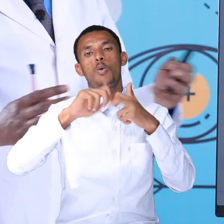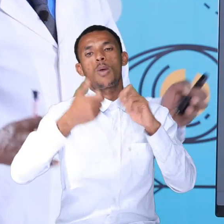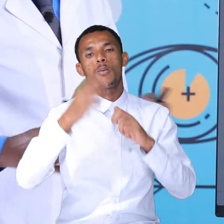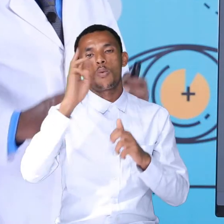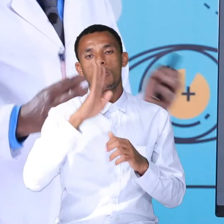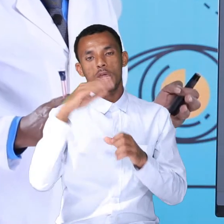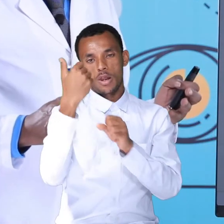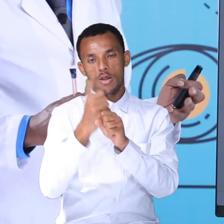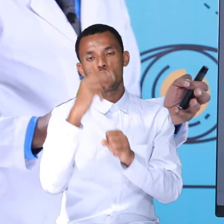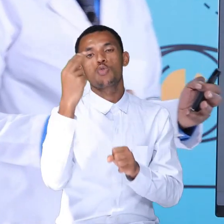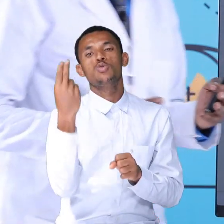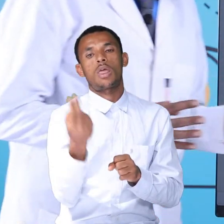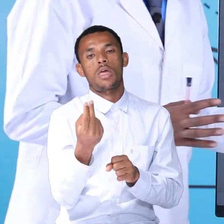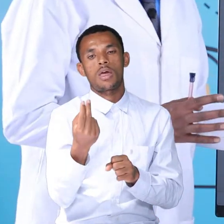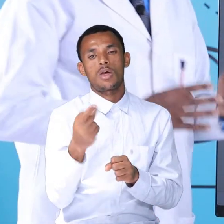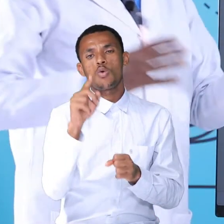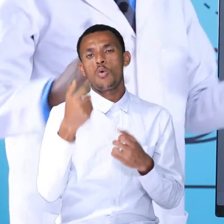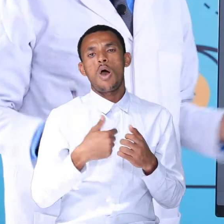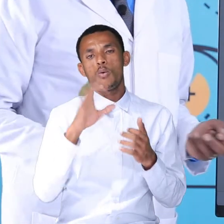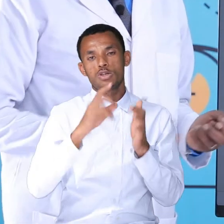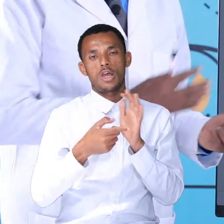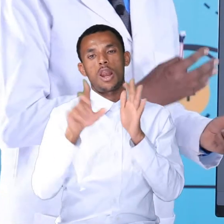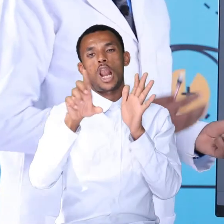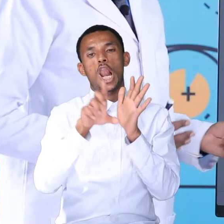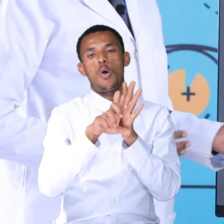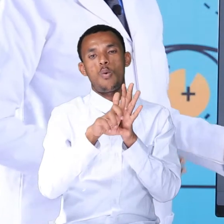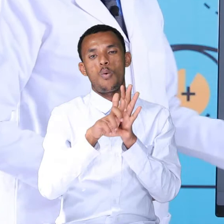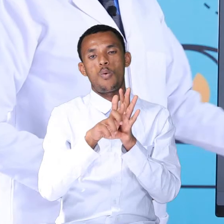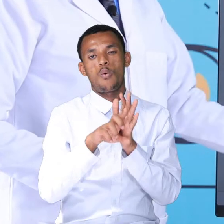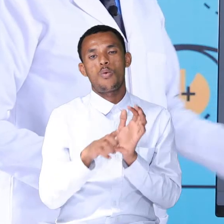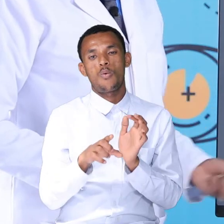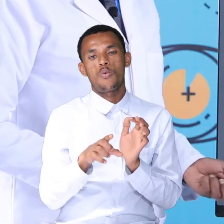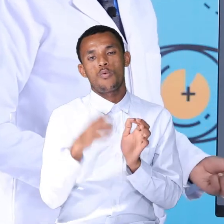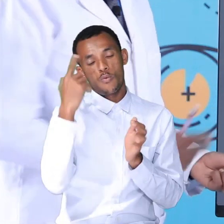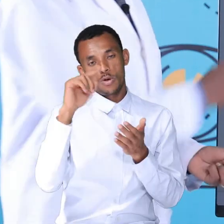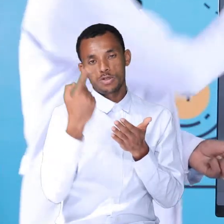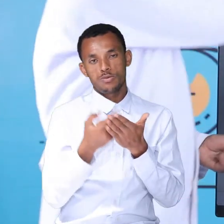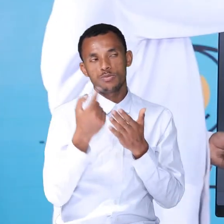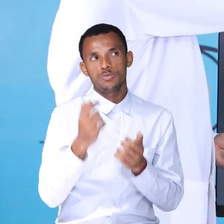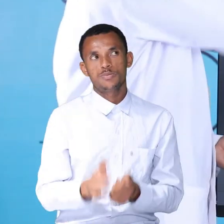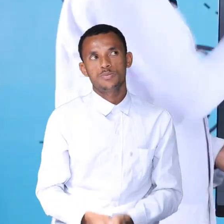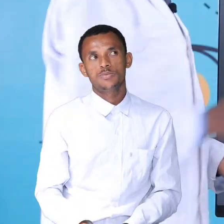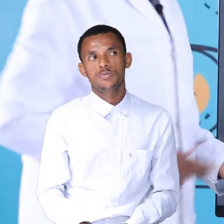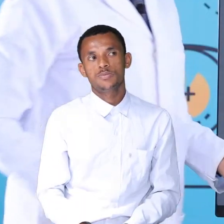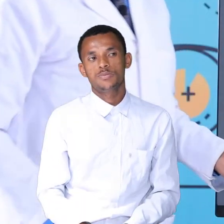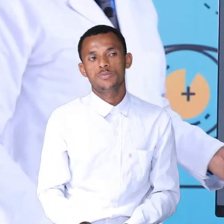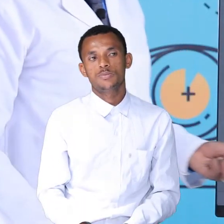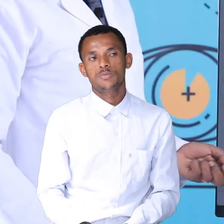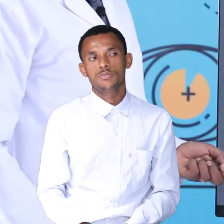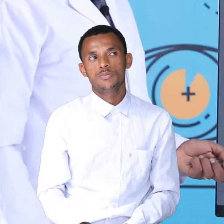will be done by using, you have cosine law. For this one it will be.